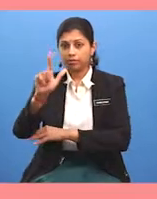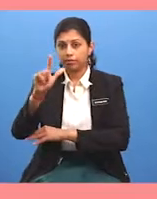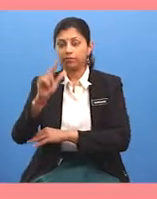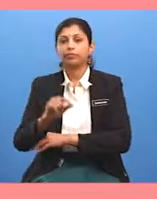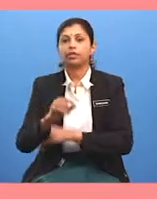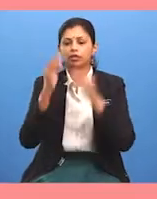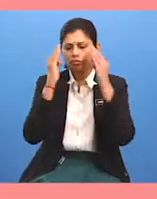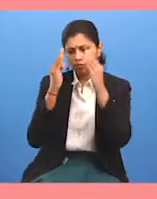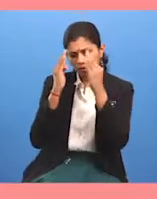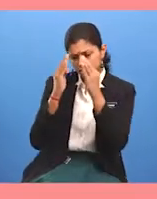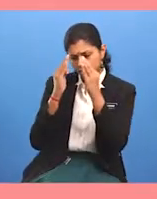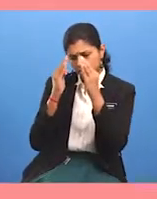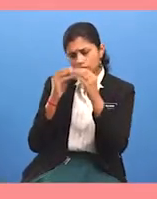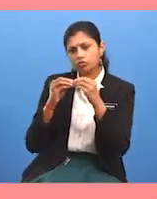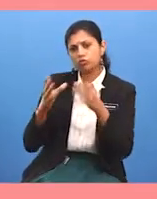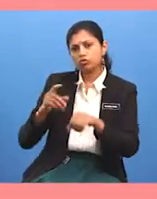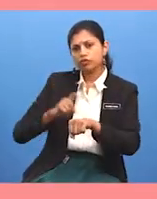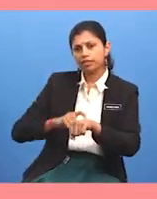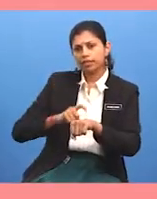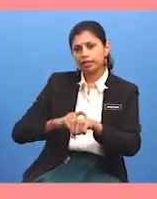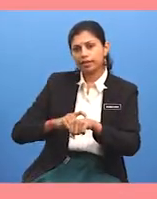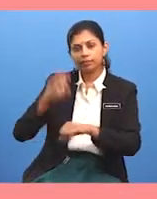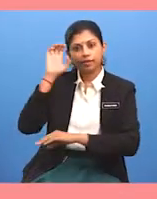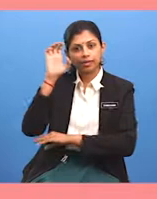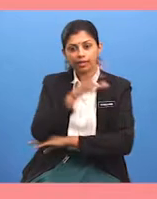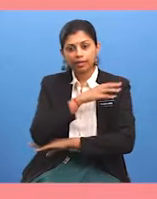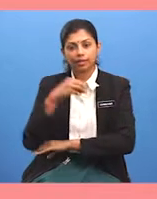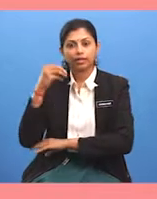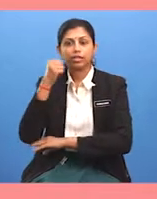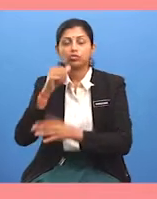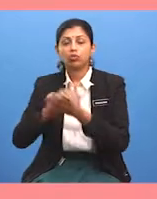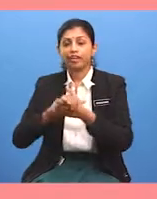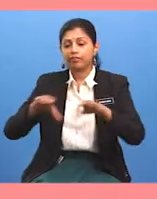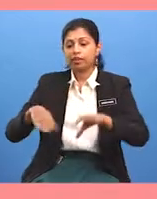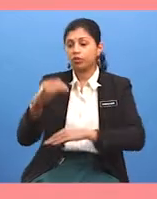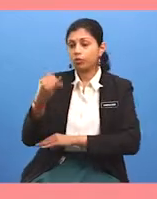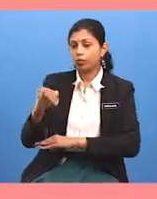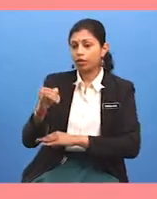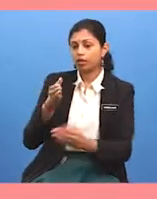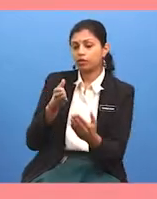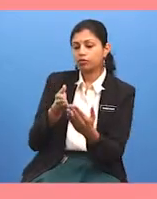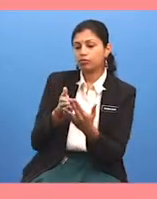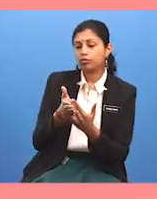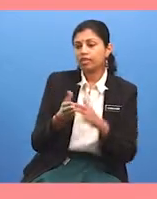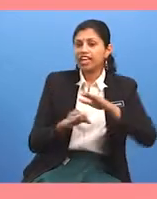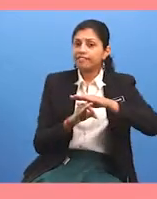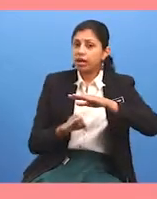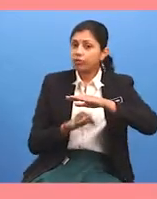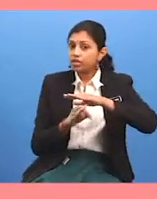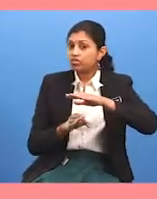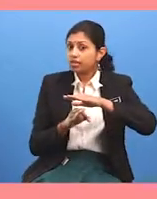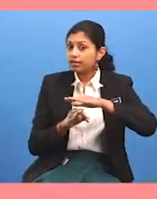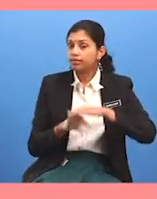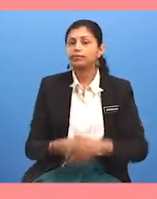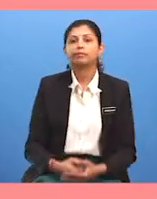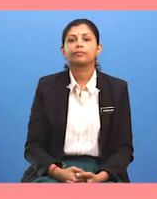most of his time on the work he and Melinda are doing through their foundation. Bill Gates